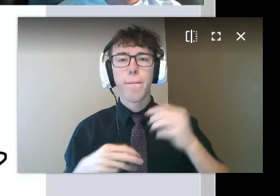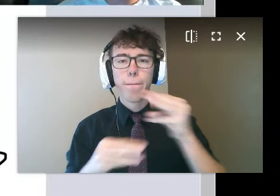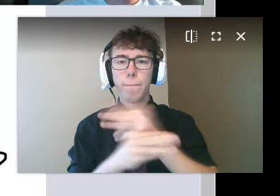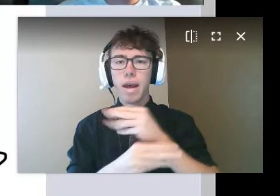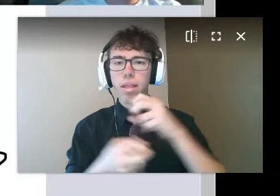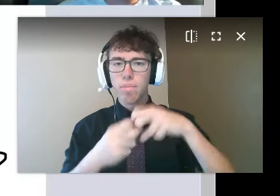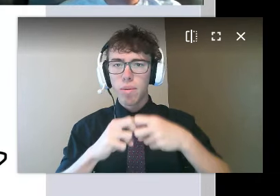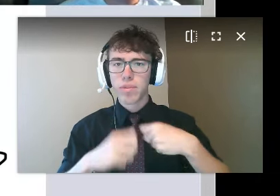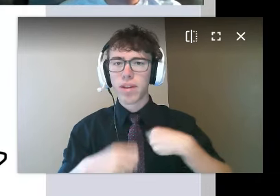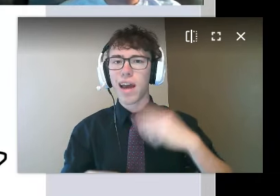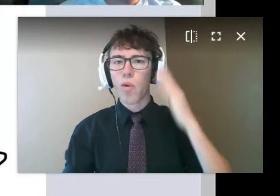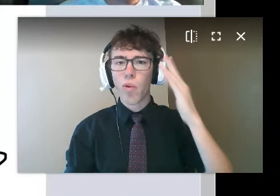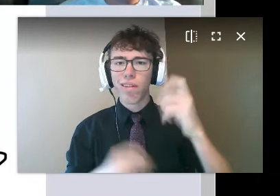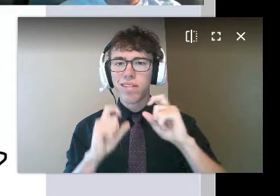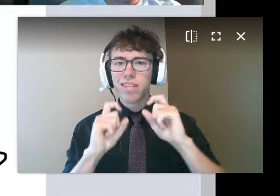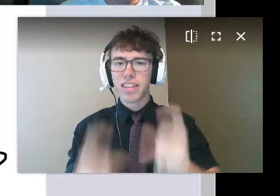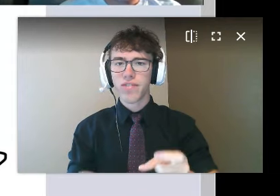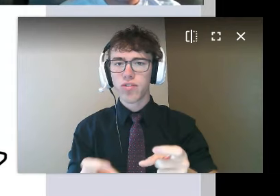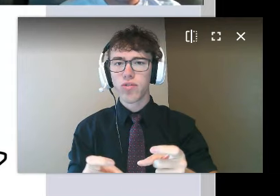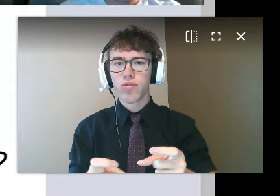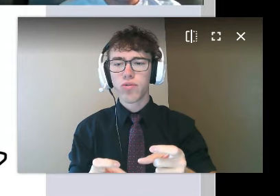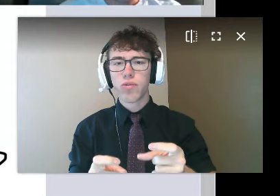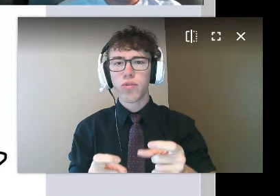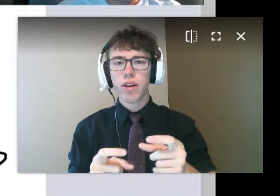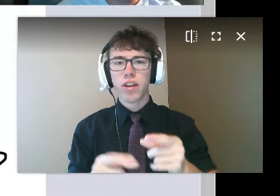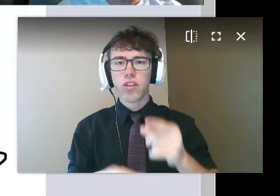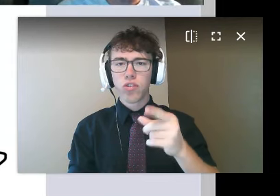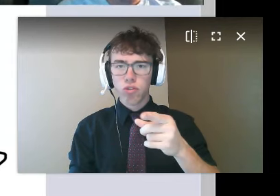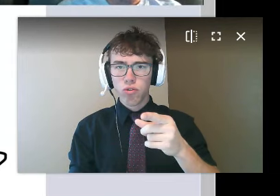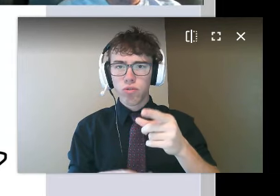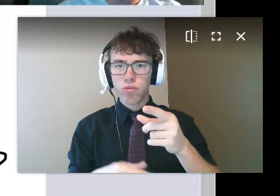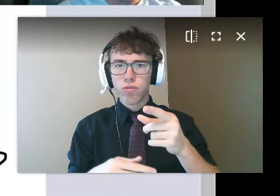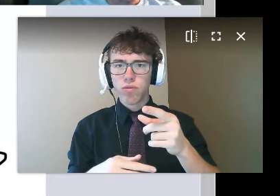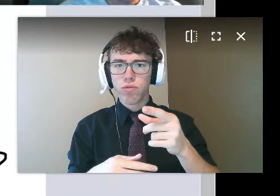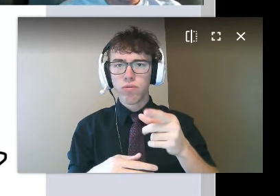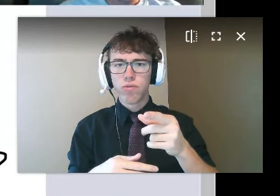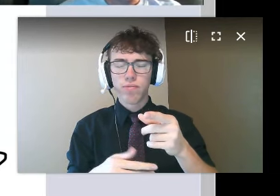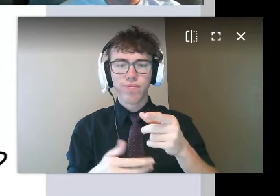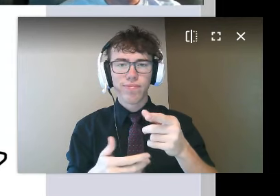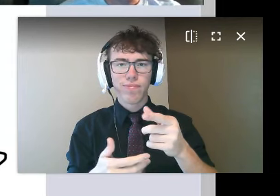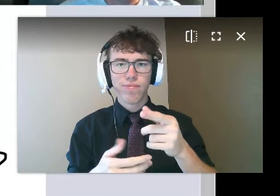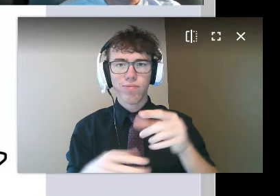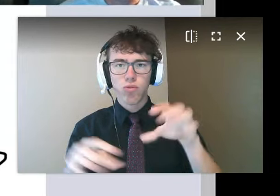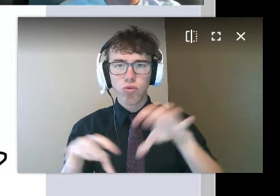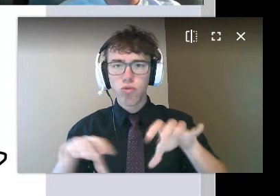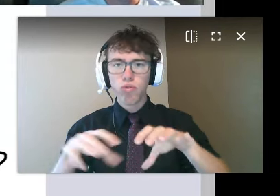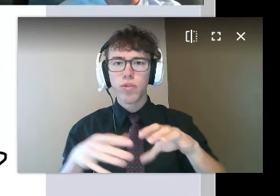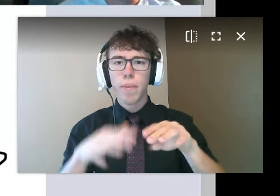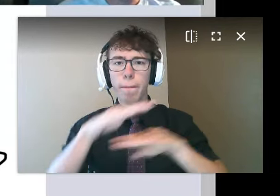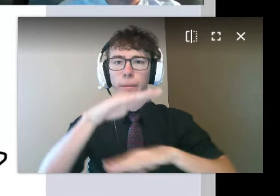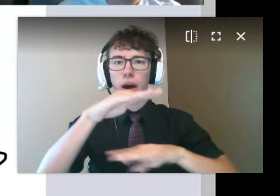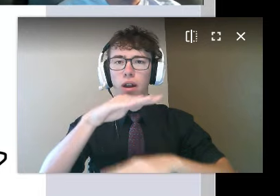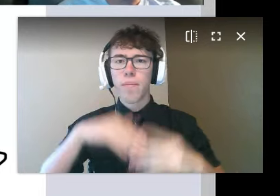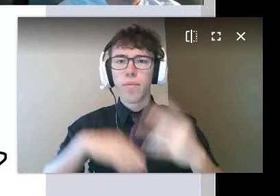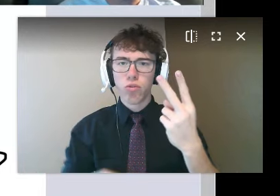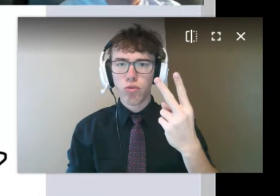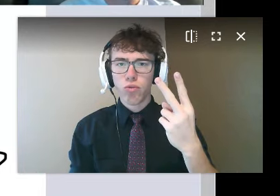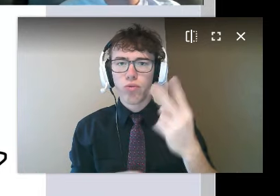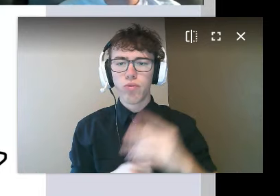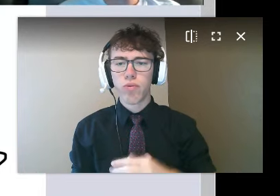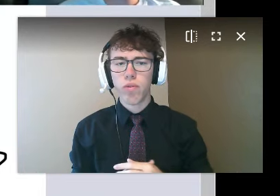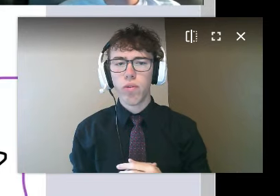We're only going to have to deal with the bottom two. So just this stuff. So you don't have to worry